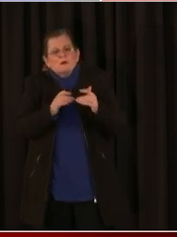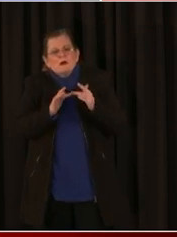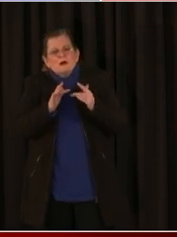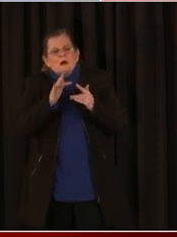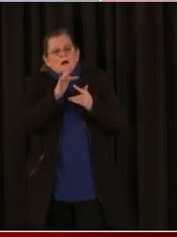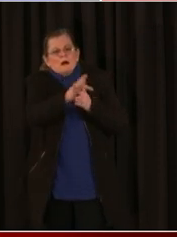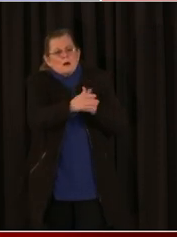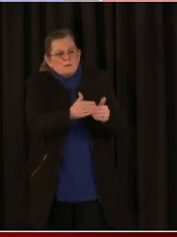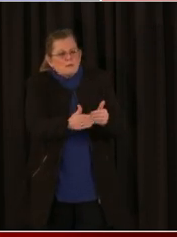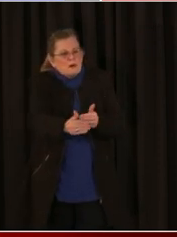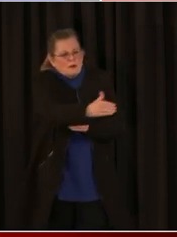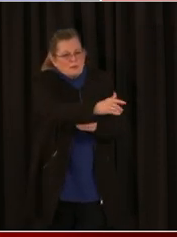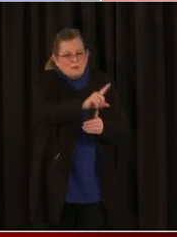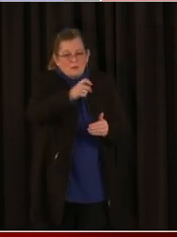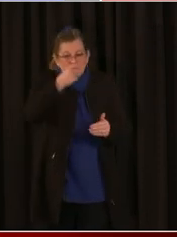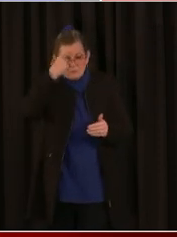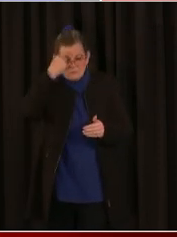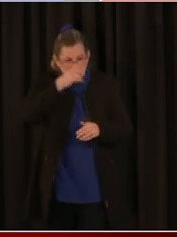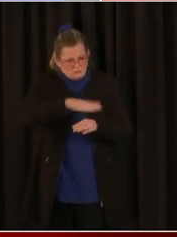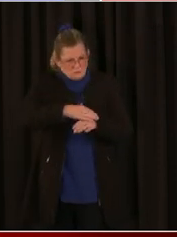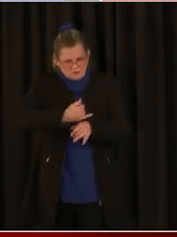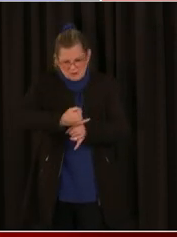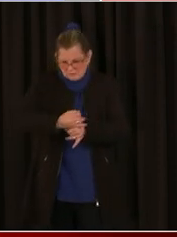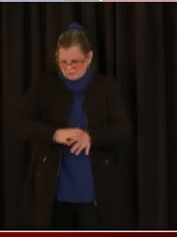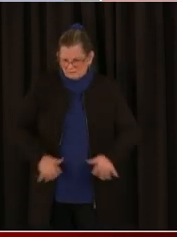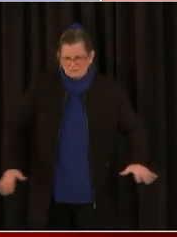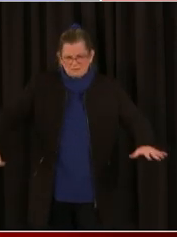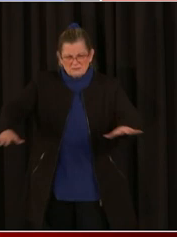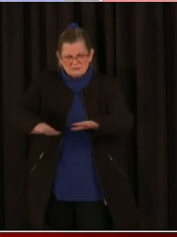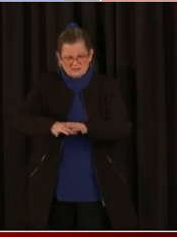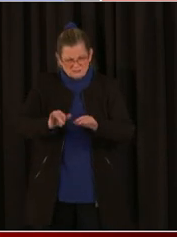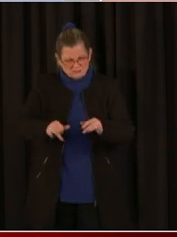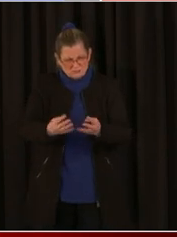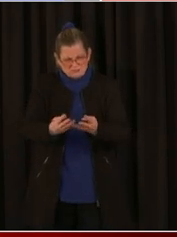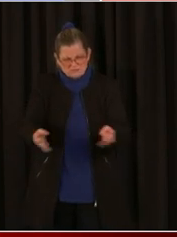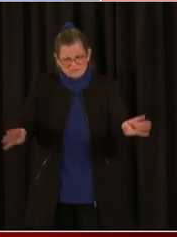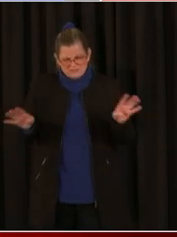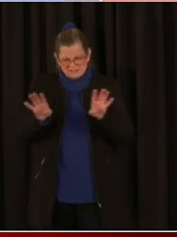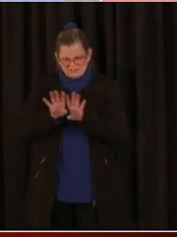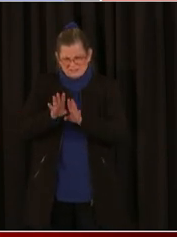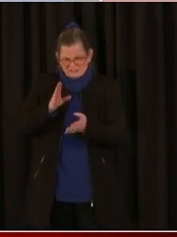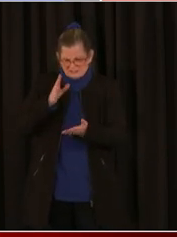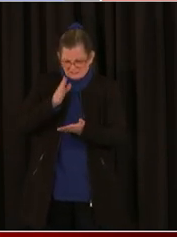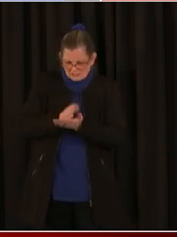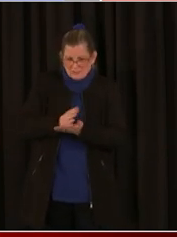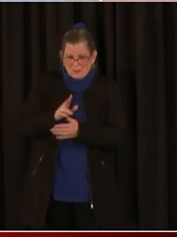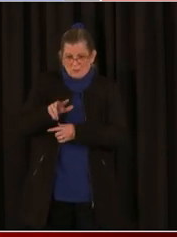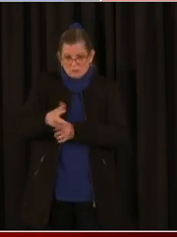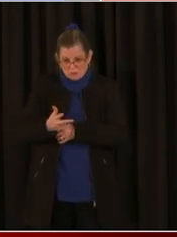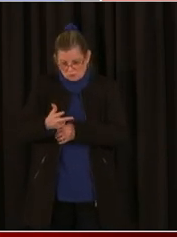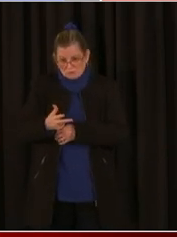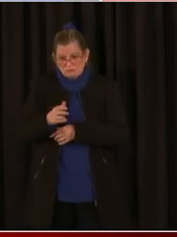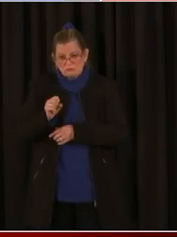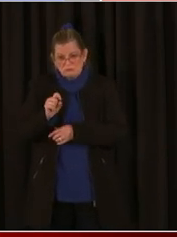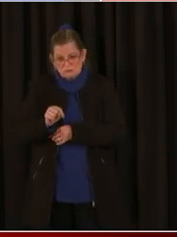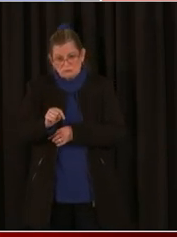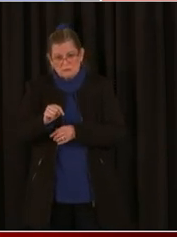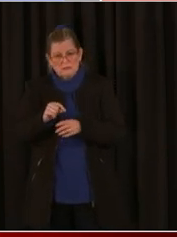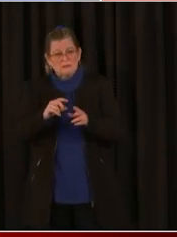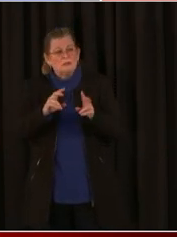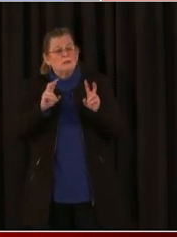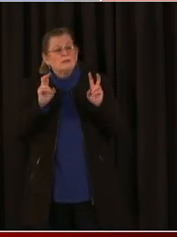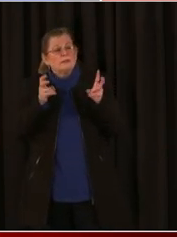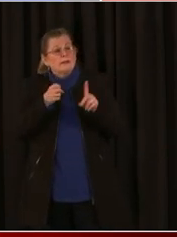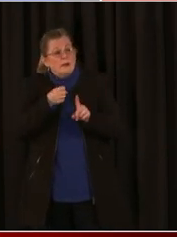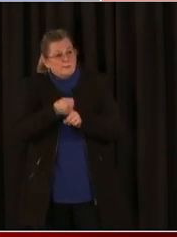just the Capitol campus, that this fence that stops at 3rd Street is impacting your neighbors